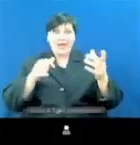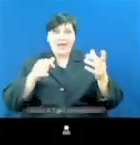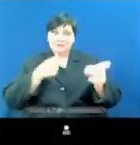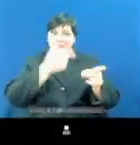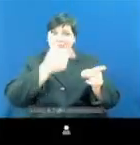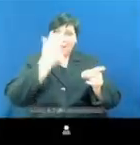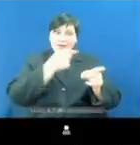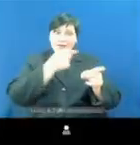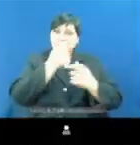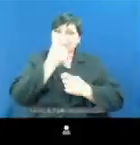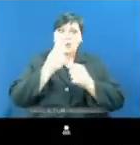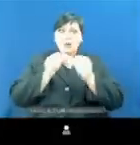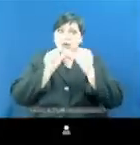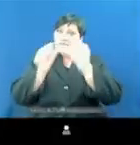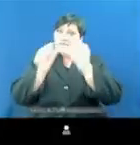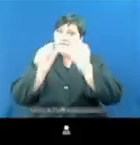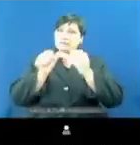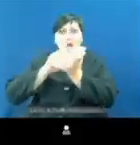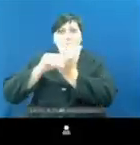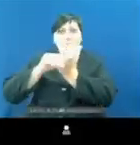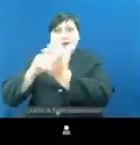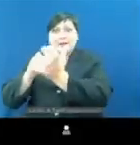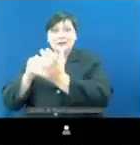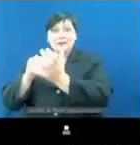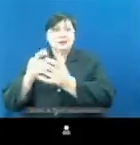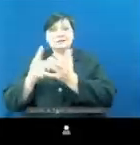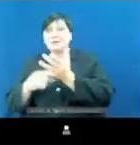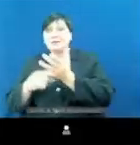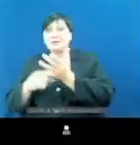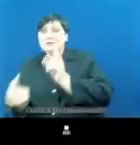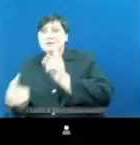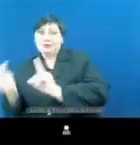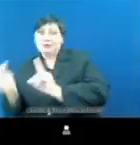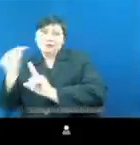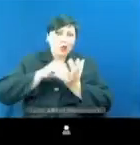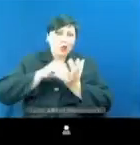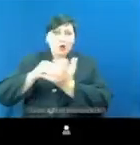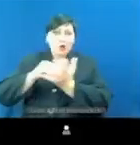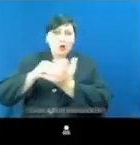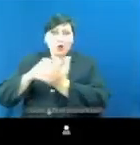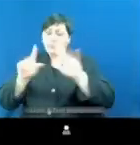learning, sometimes relearning, but continuing to develop your knowledge and skill.